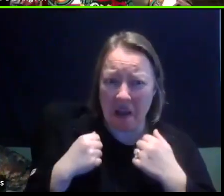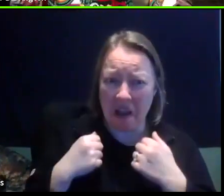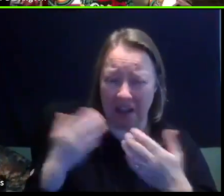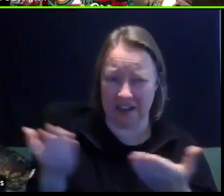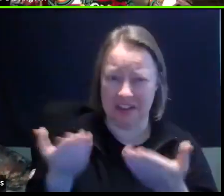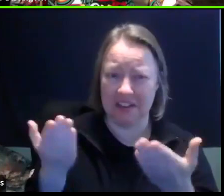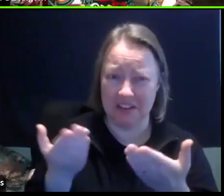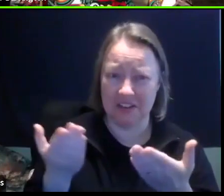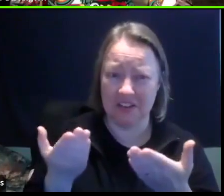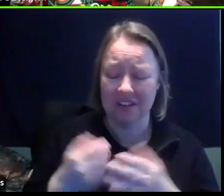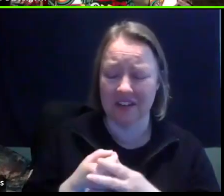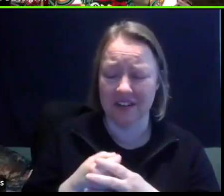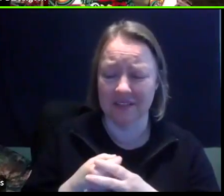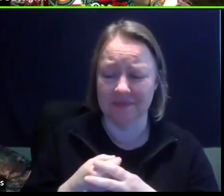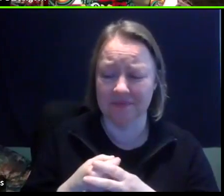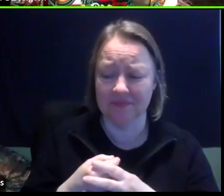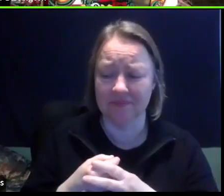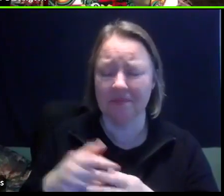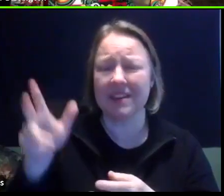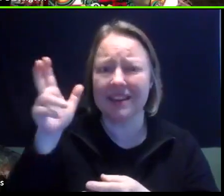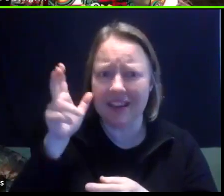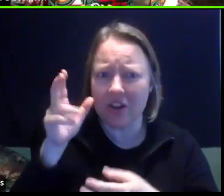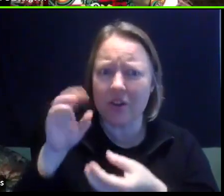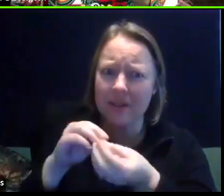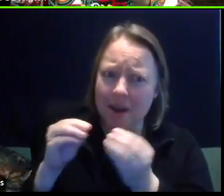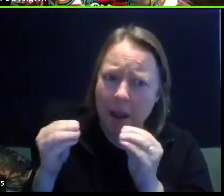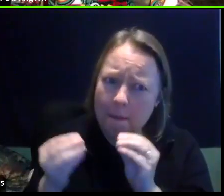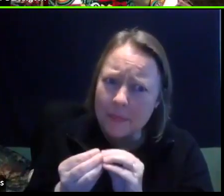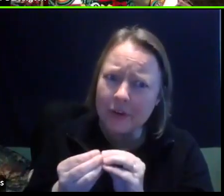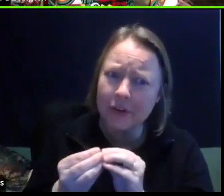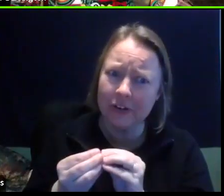here. And to hear the numbers,